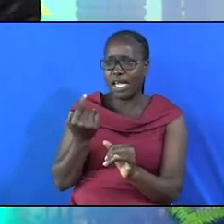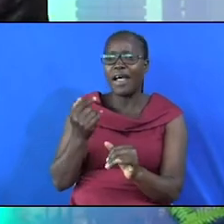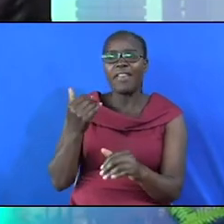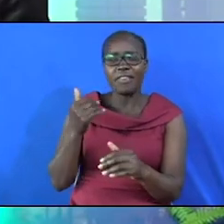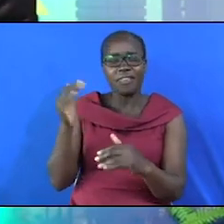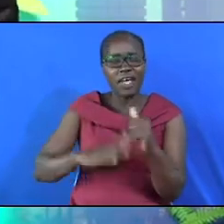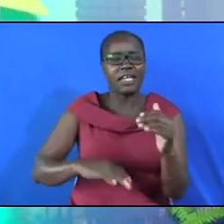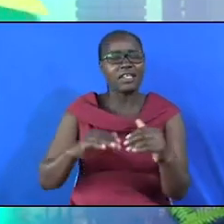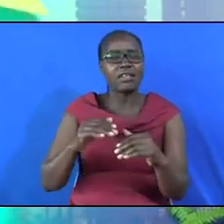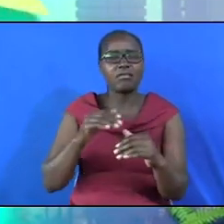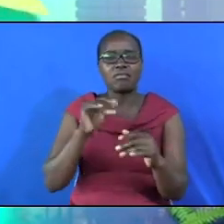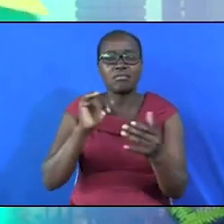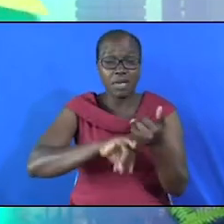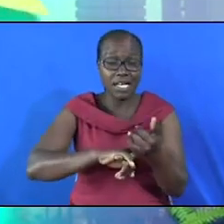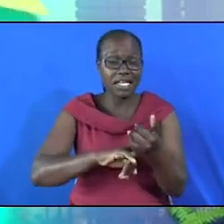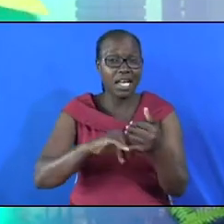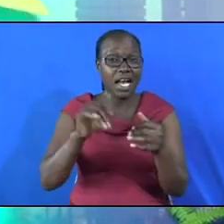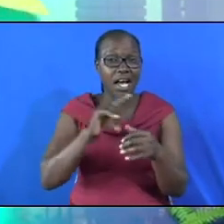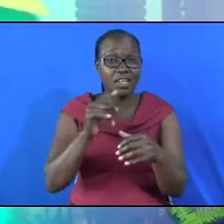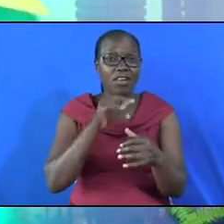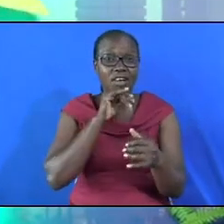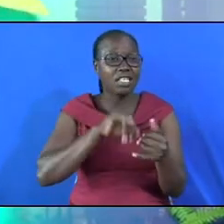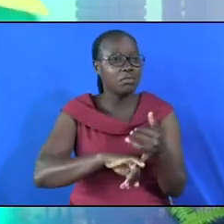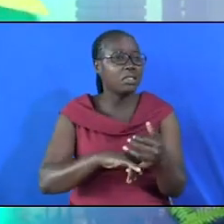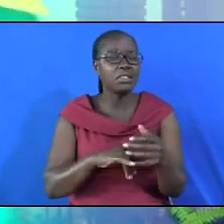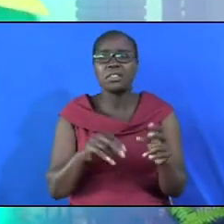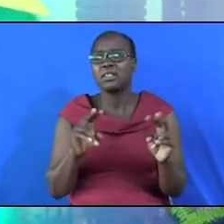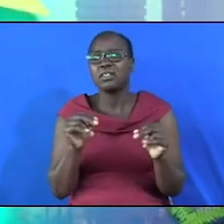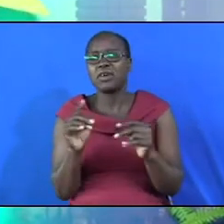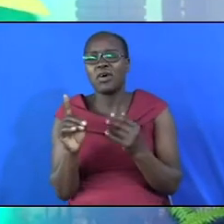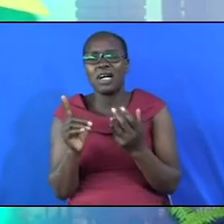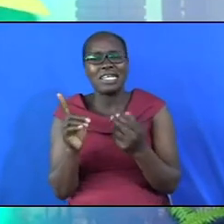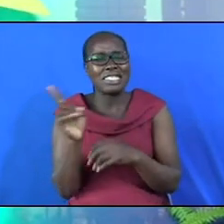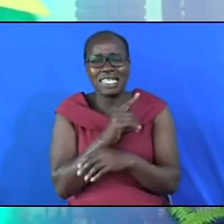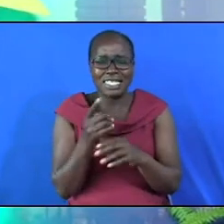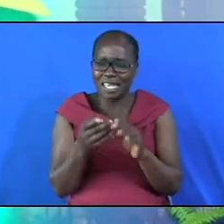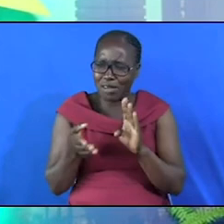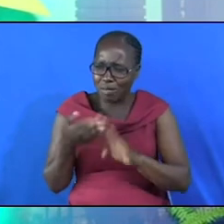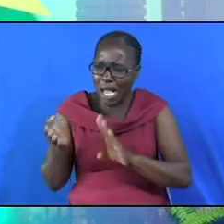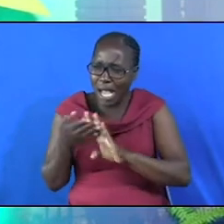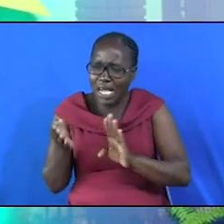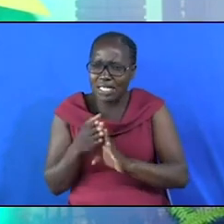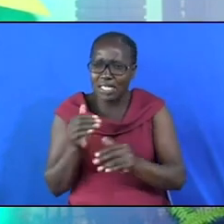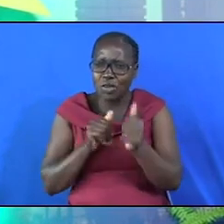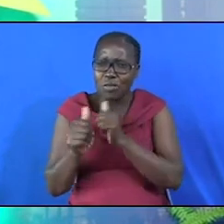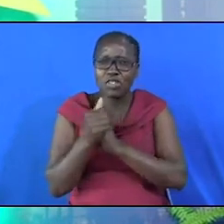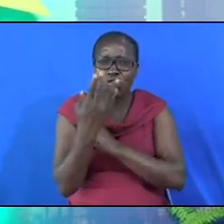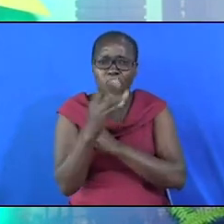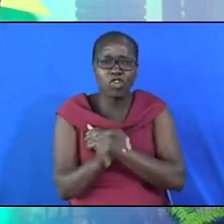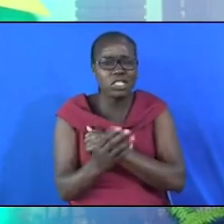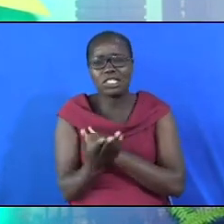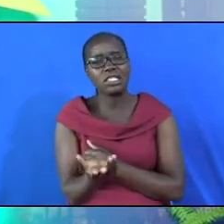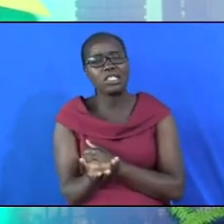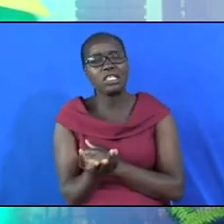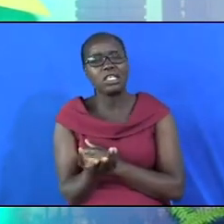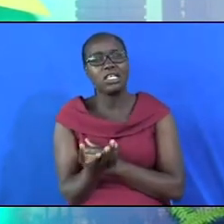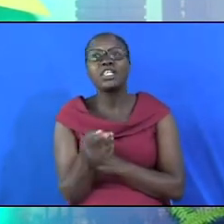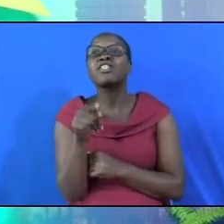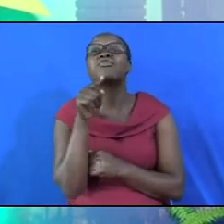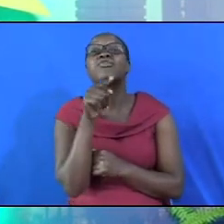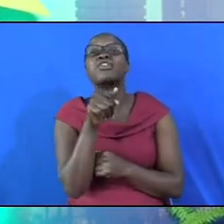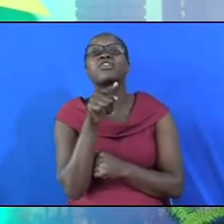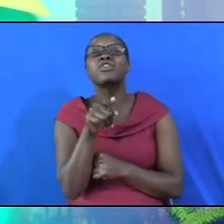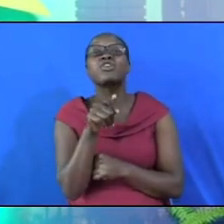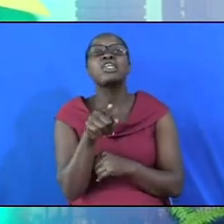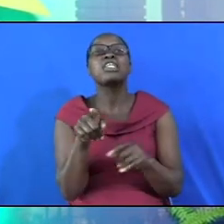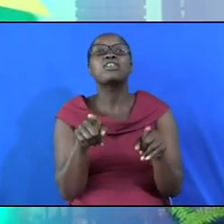husband. But people are saying, oh, your days are passing. Your days are passing. You are 40. My friend, even